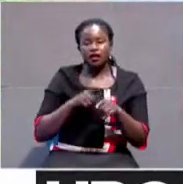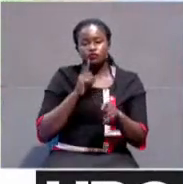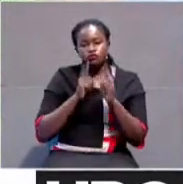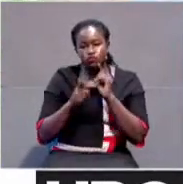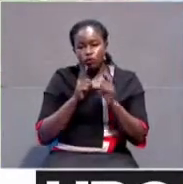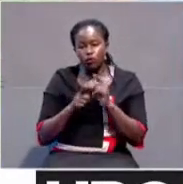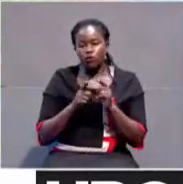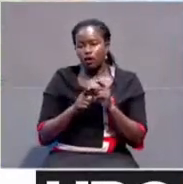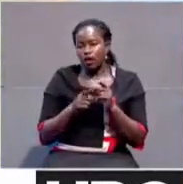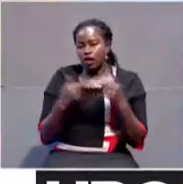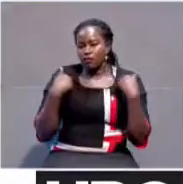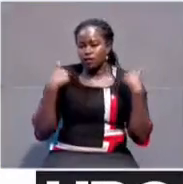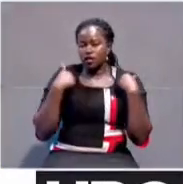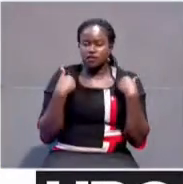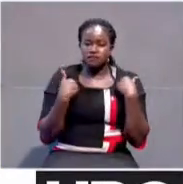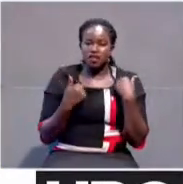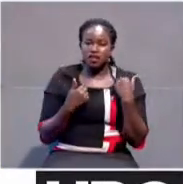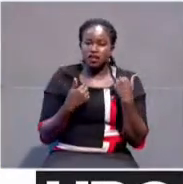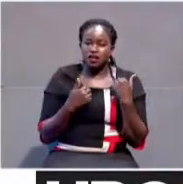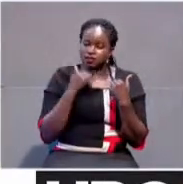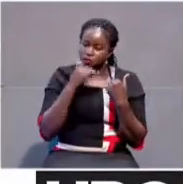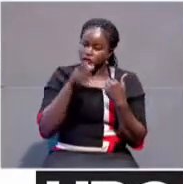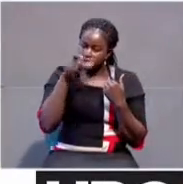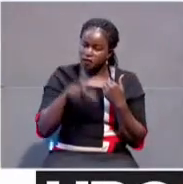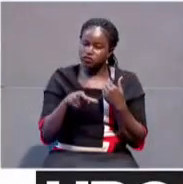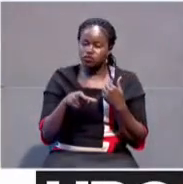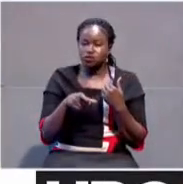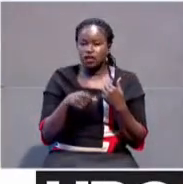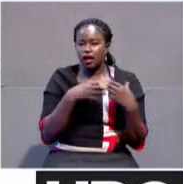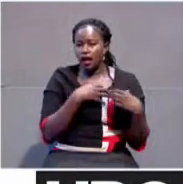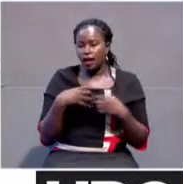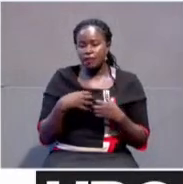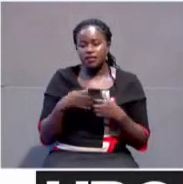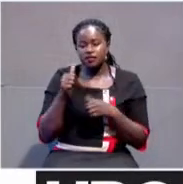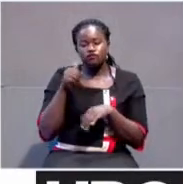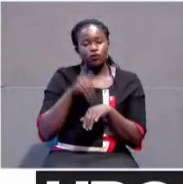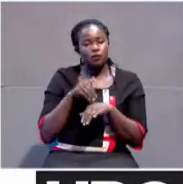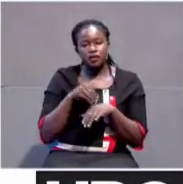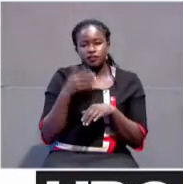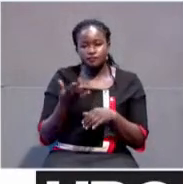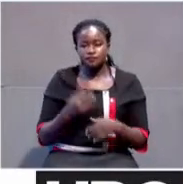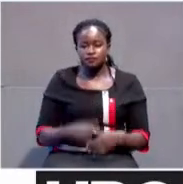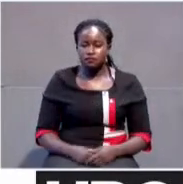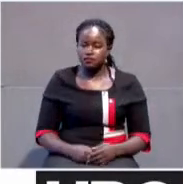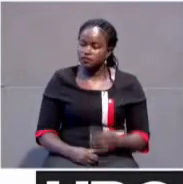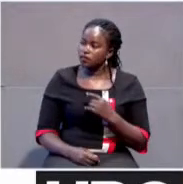Brigadier Flavia Biekwasa, the UPDF spokesperson, this is what she had to say.